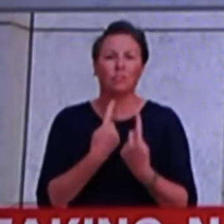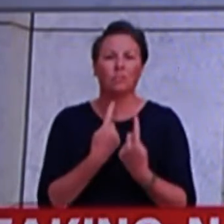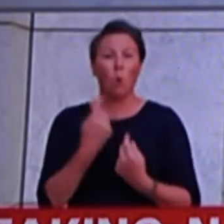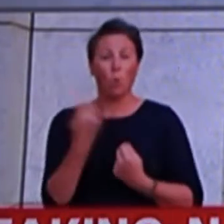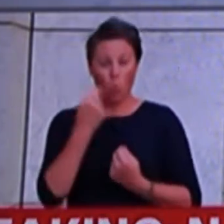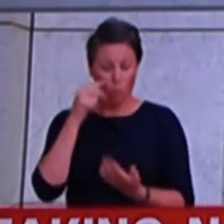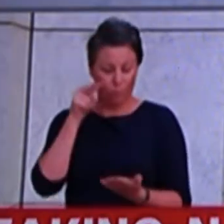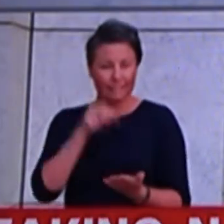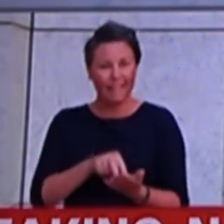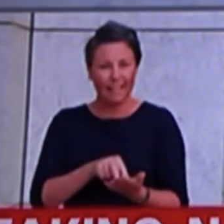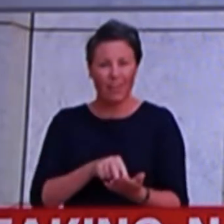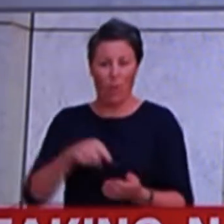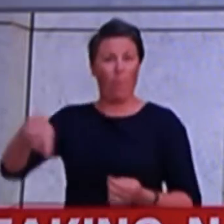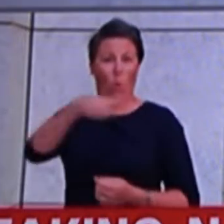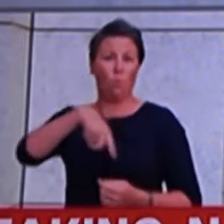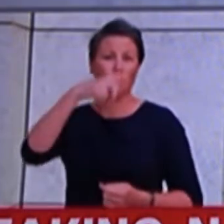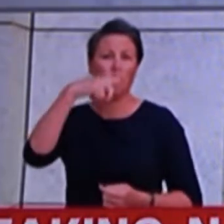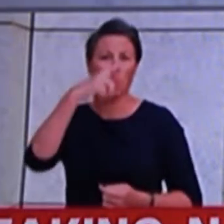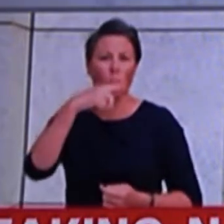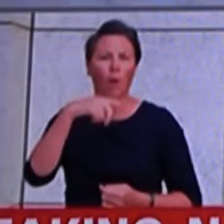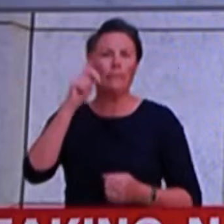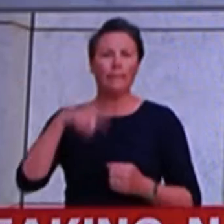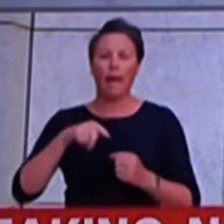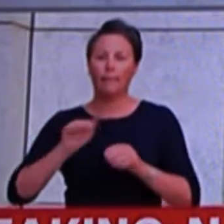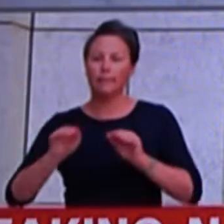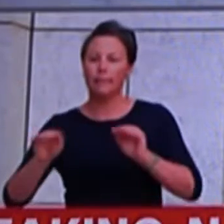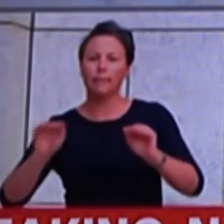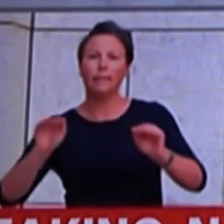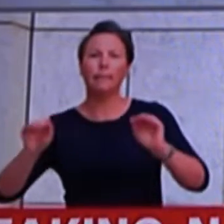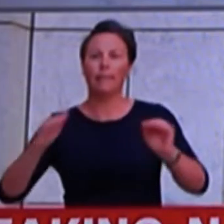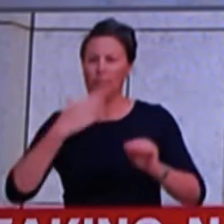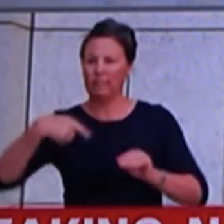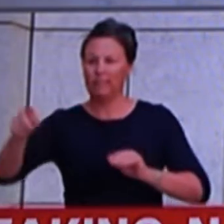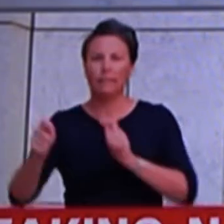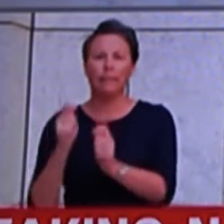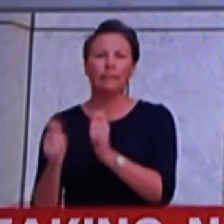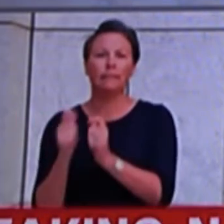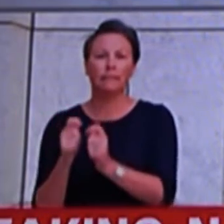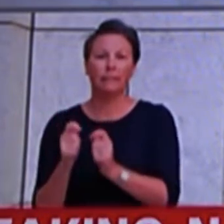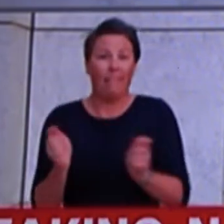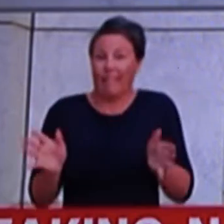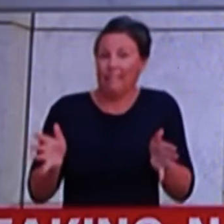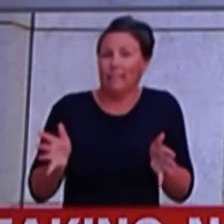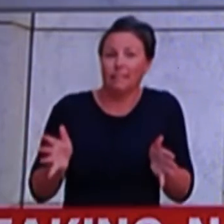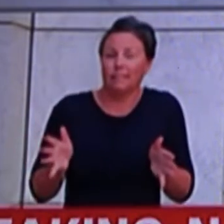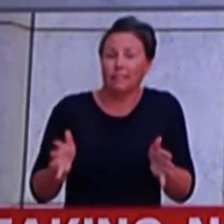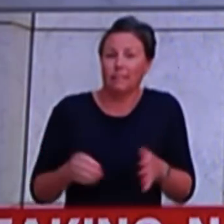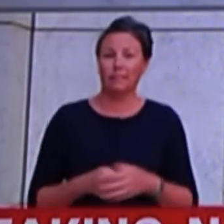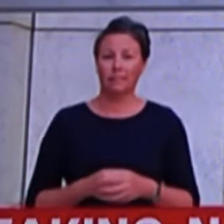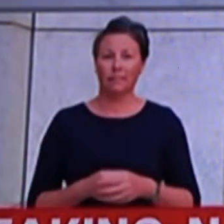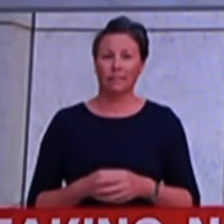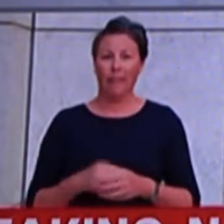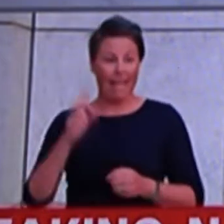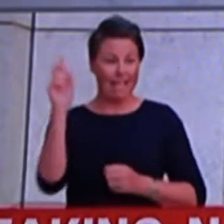can begin the contact tracing process. So that's what it's for. It's for a process that is currently being